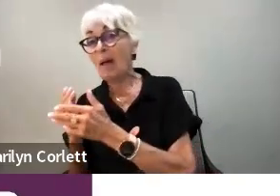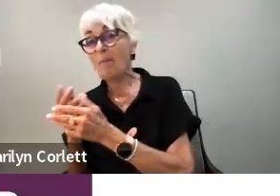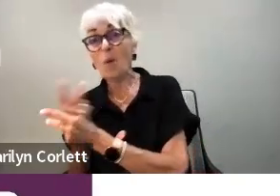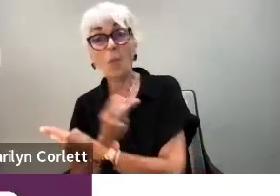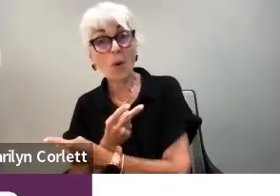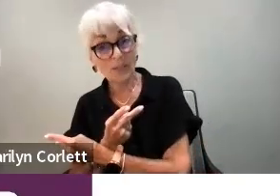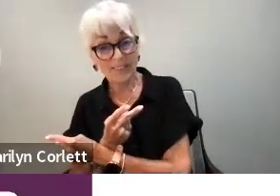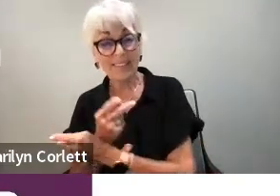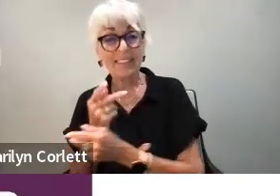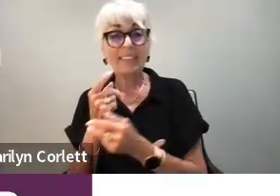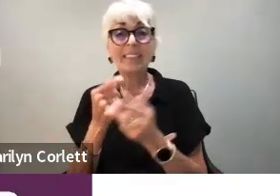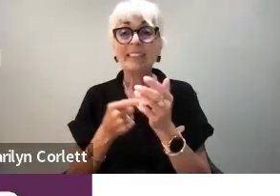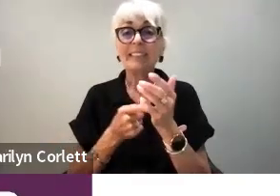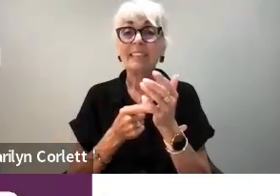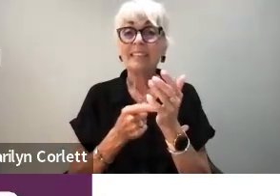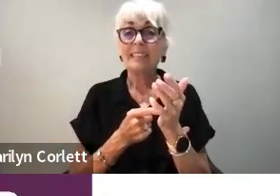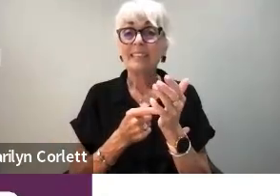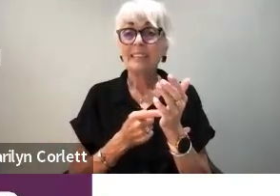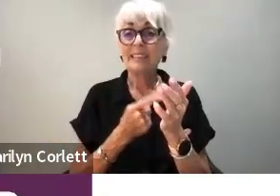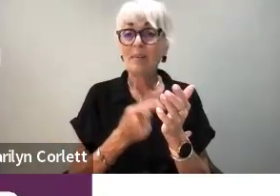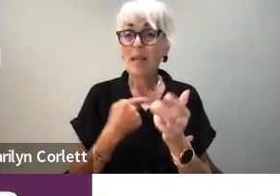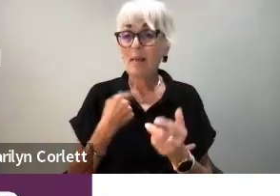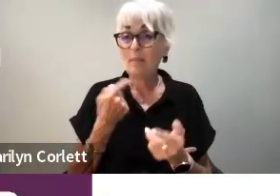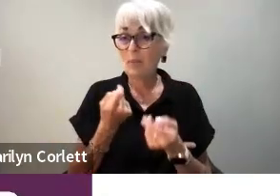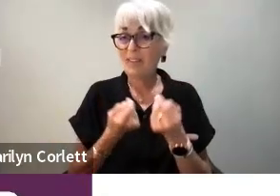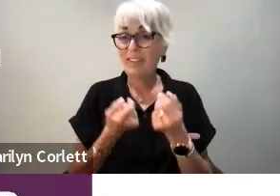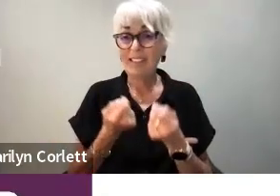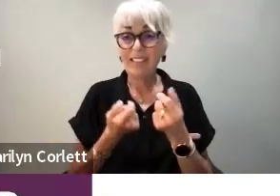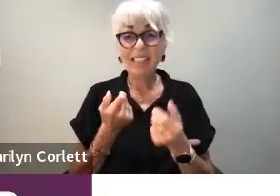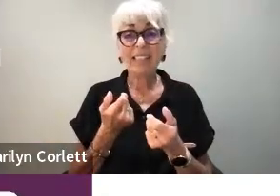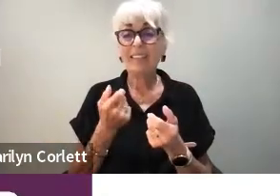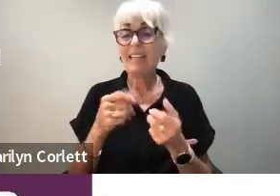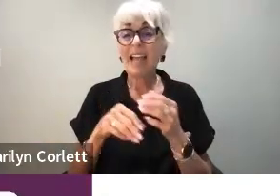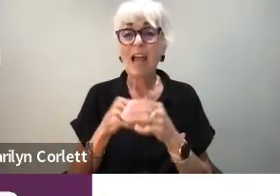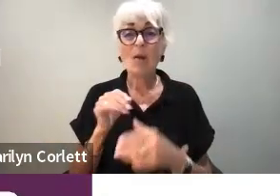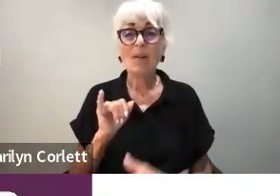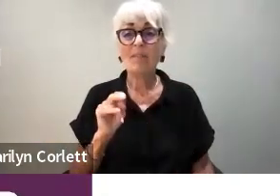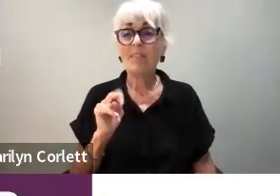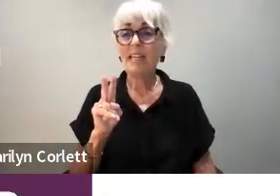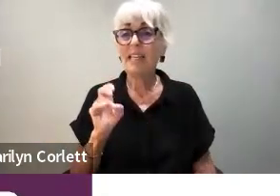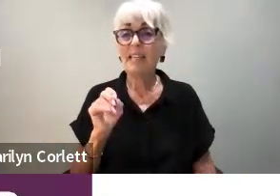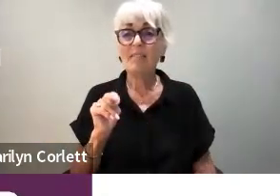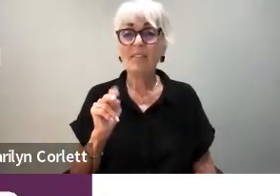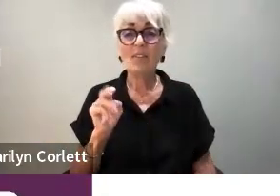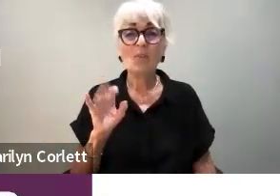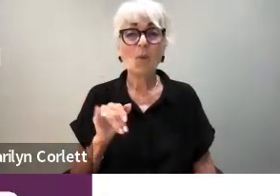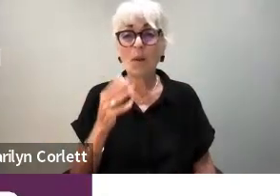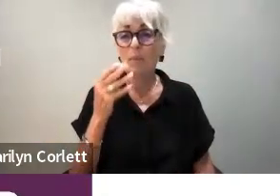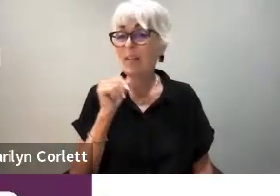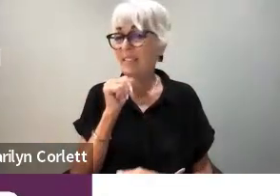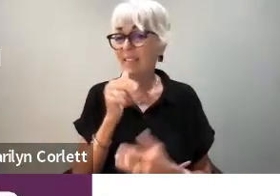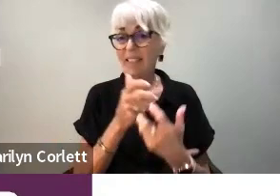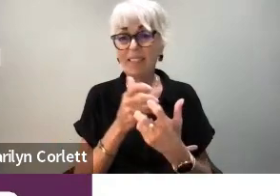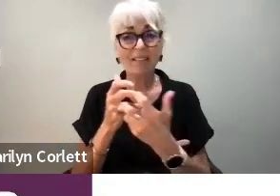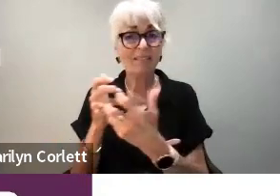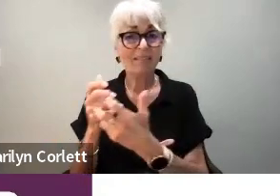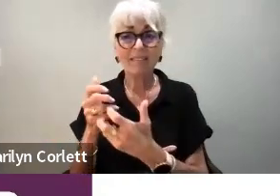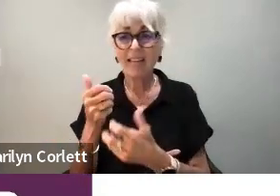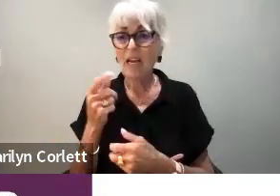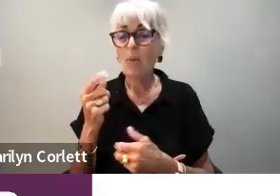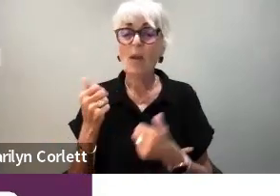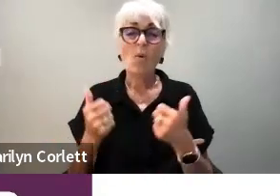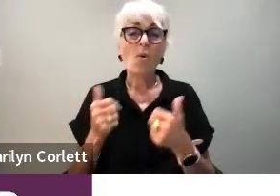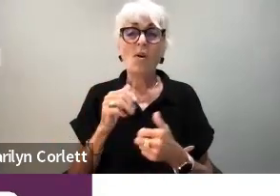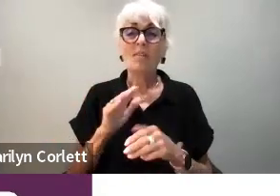we take items out of our inventory because we just find that it doesn't work for anyone or they don't make it